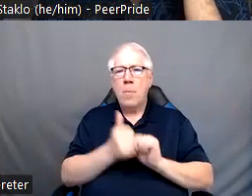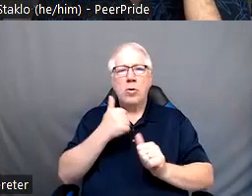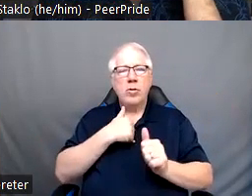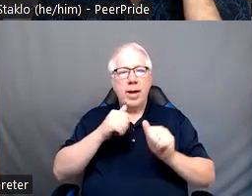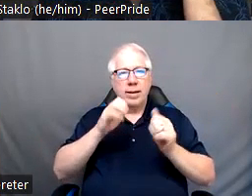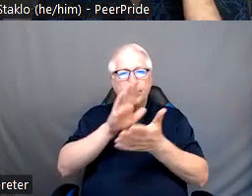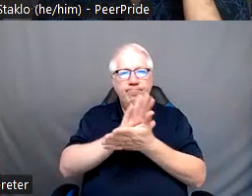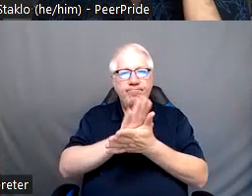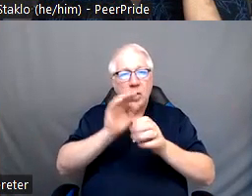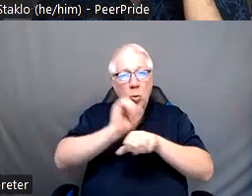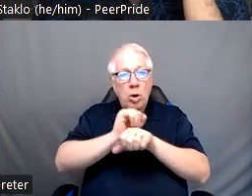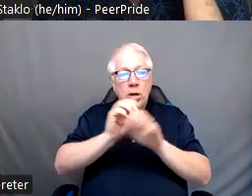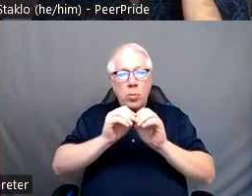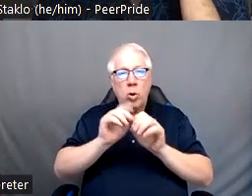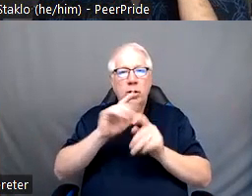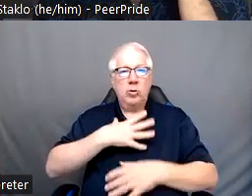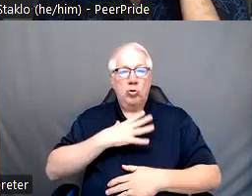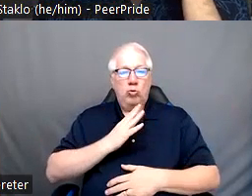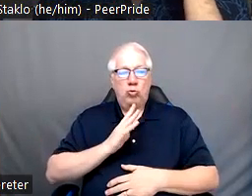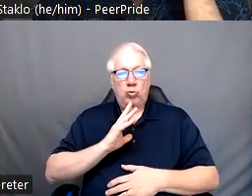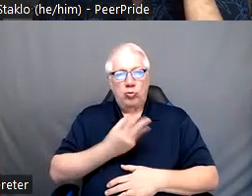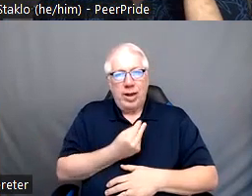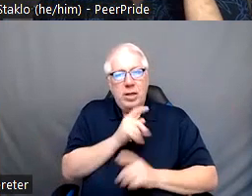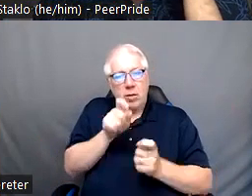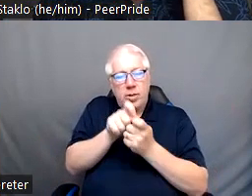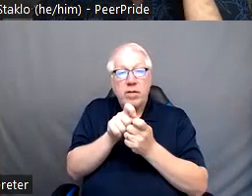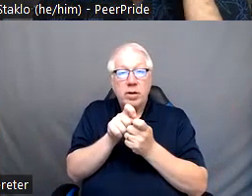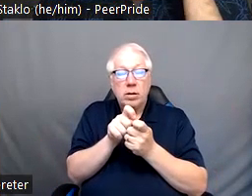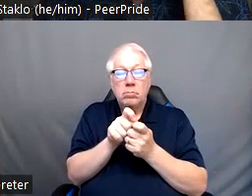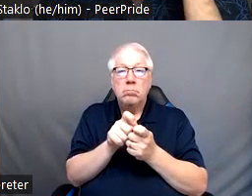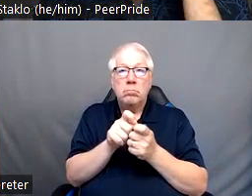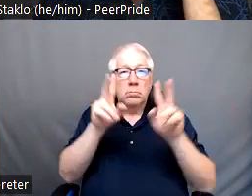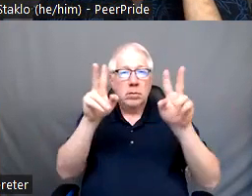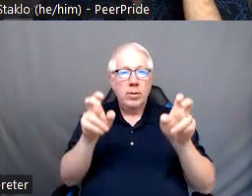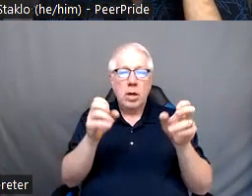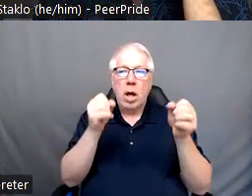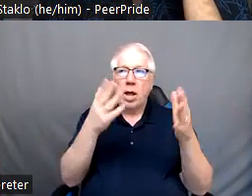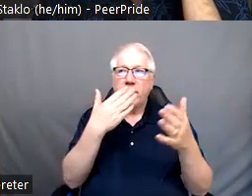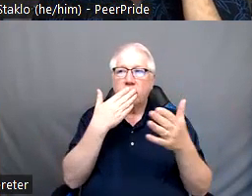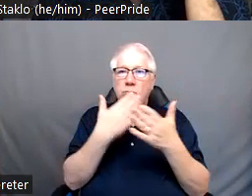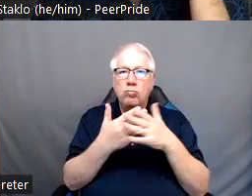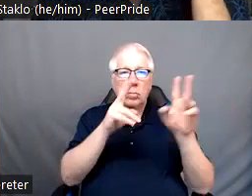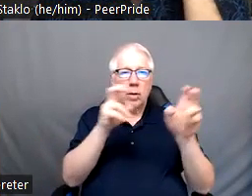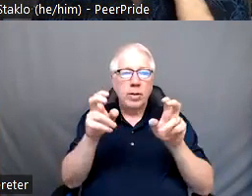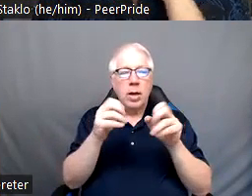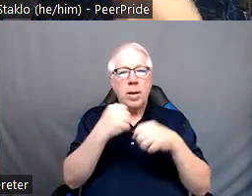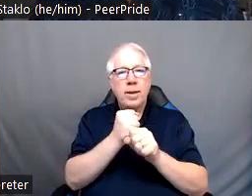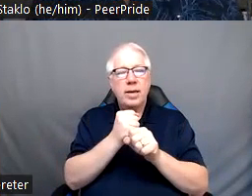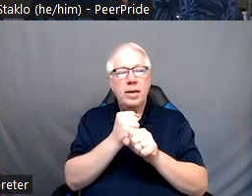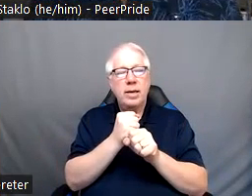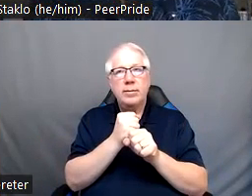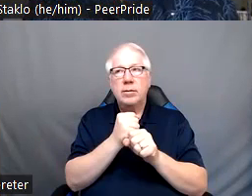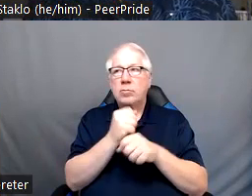more trans-specific topics. I feel like there's a lot of wonderful resources in making the environment or making mental health care more